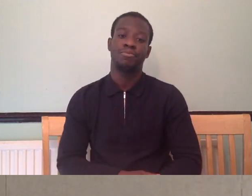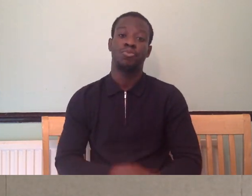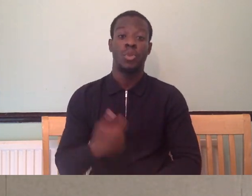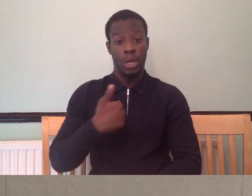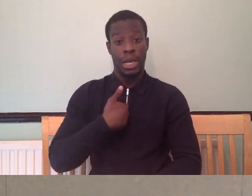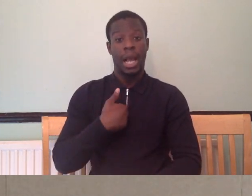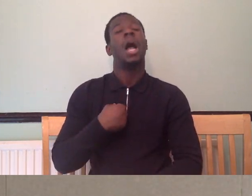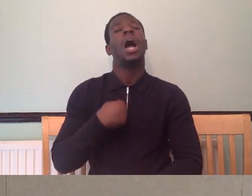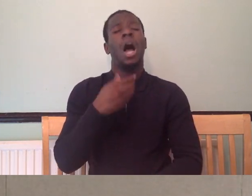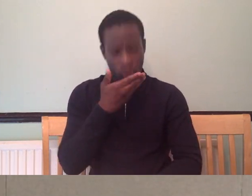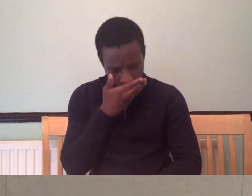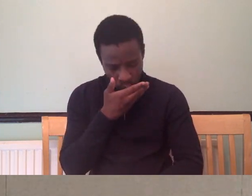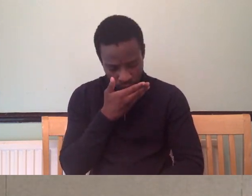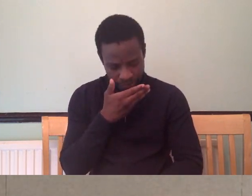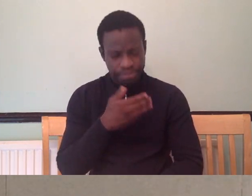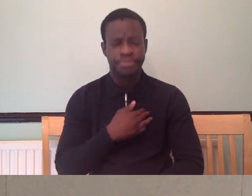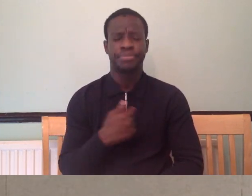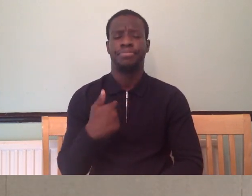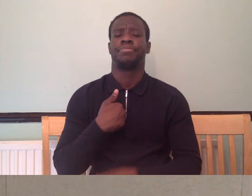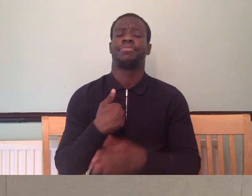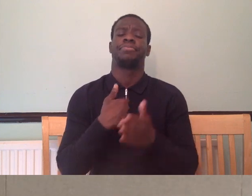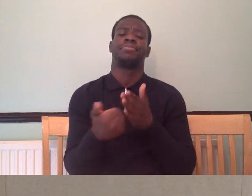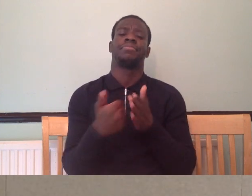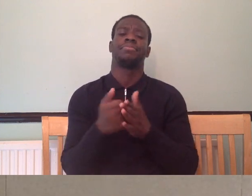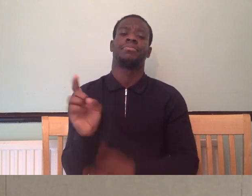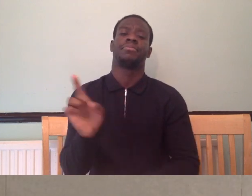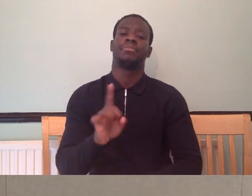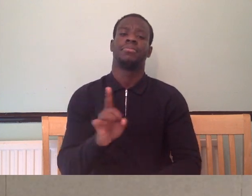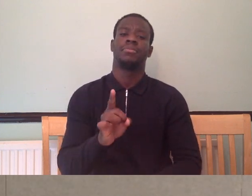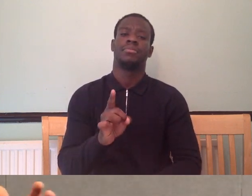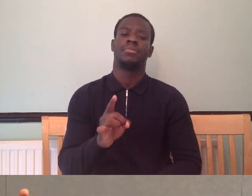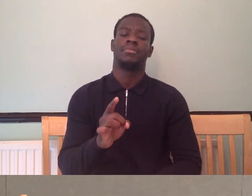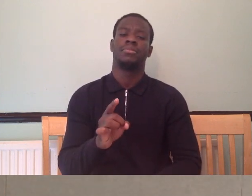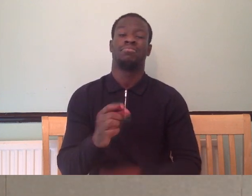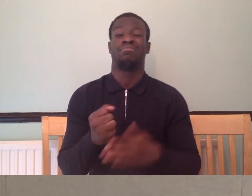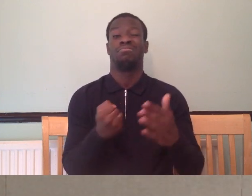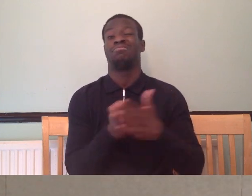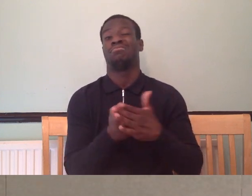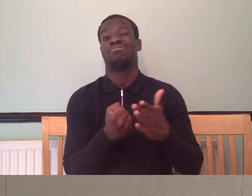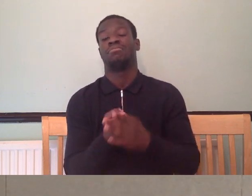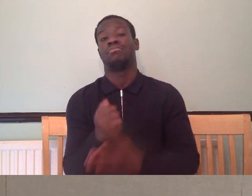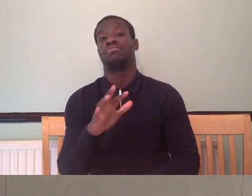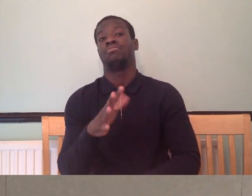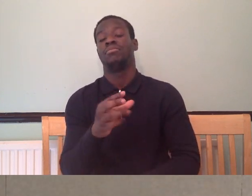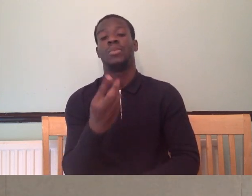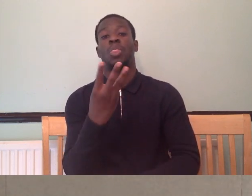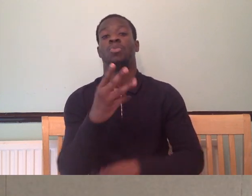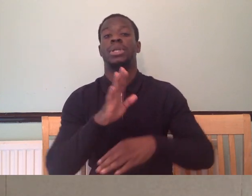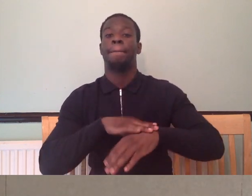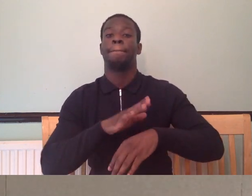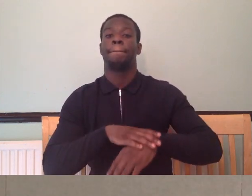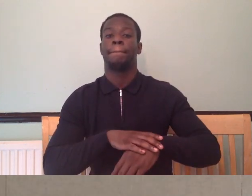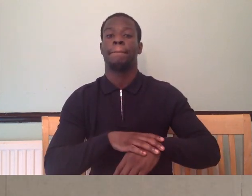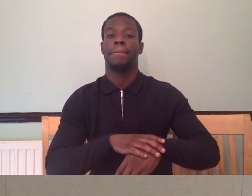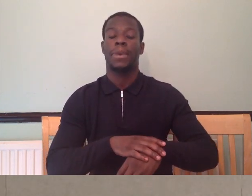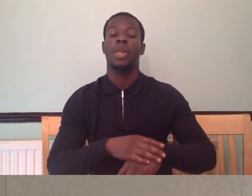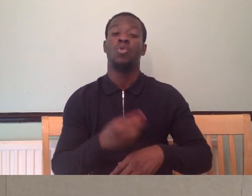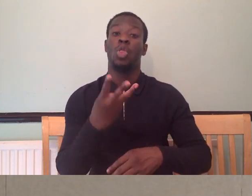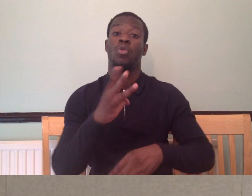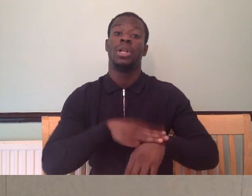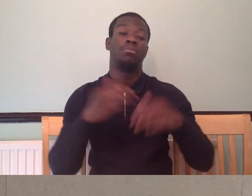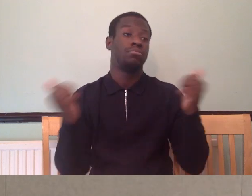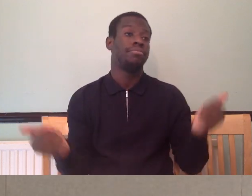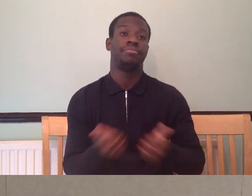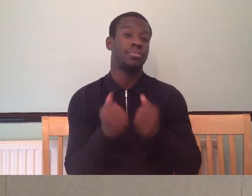I sneeze, I tend to sneeze max 3 times. I max out